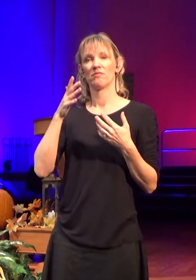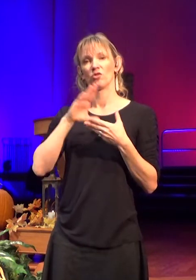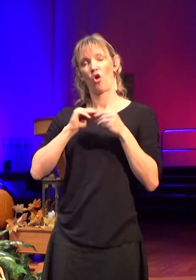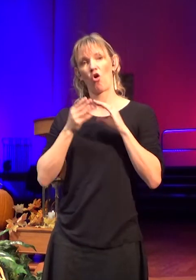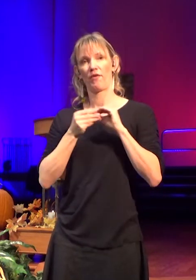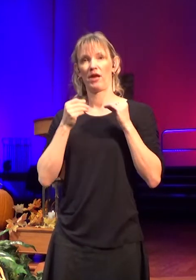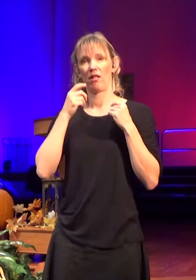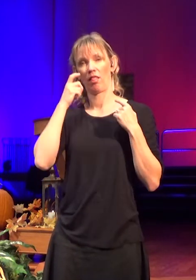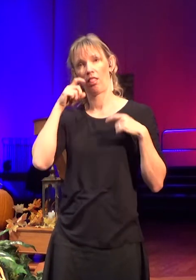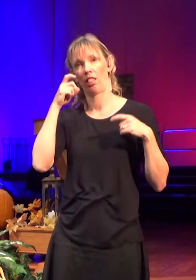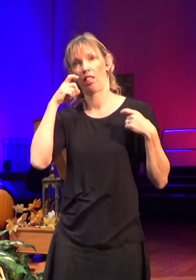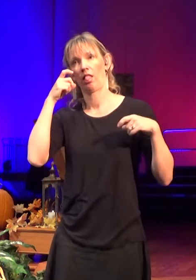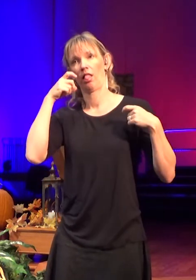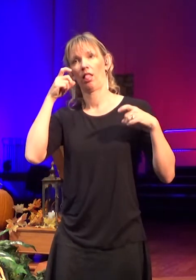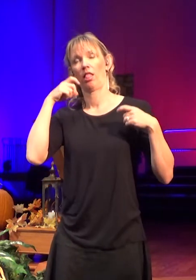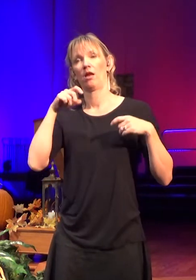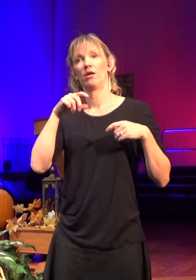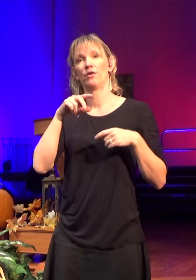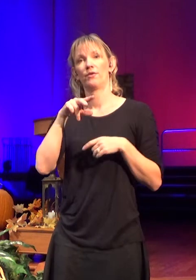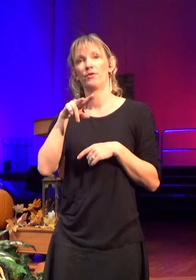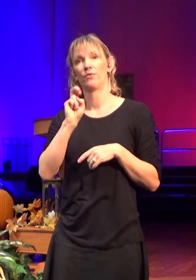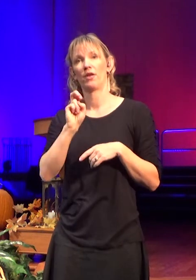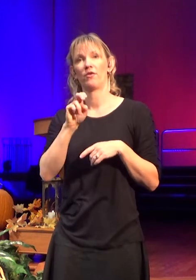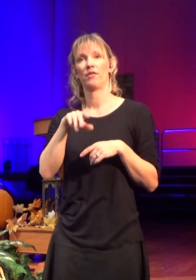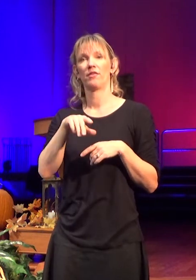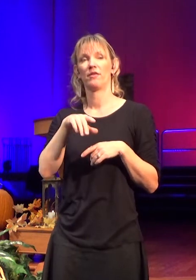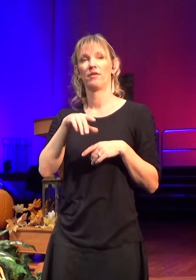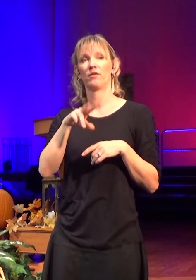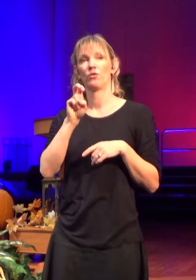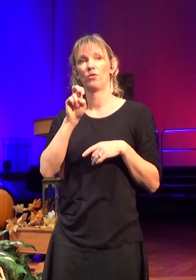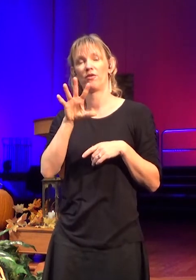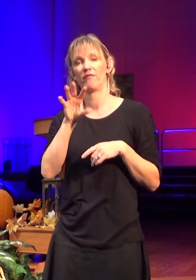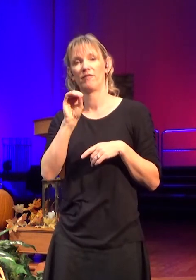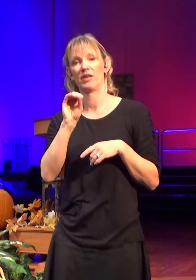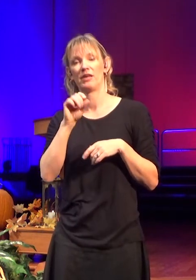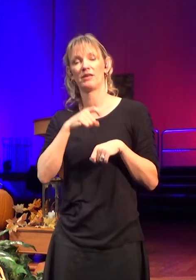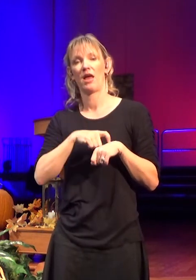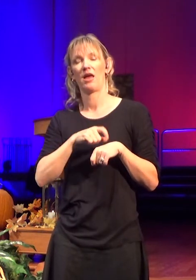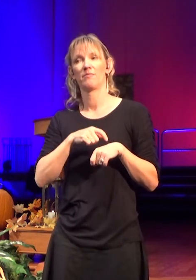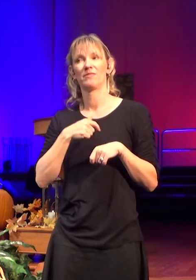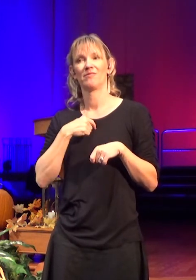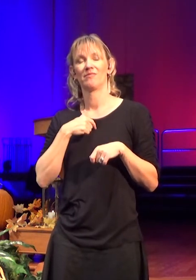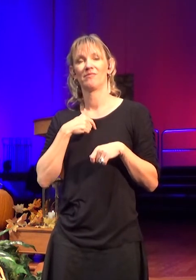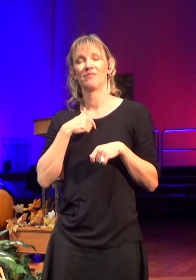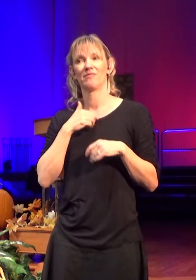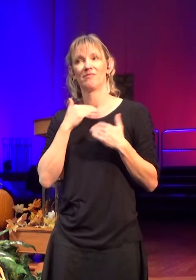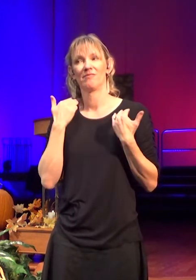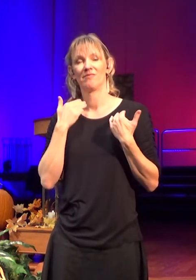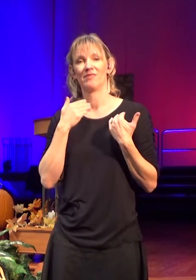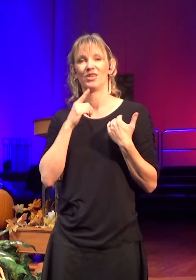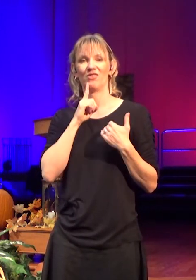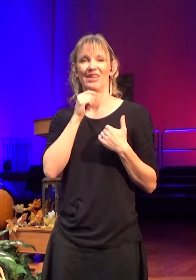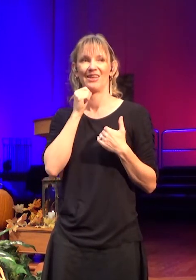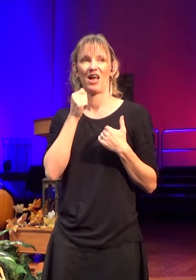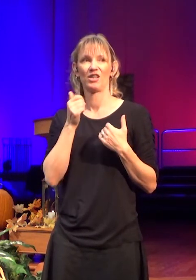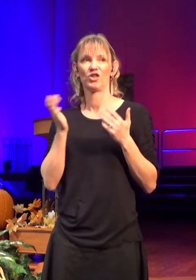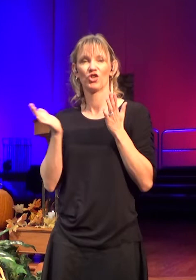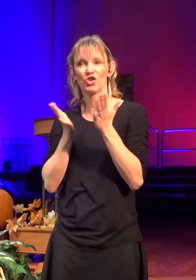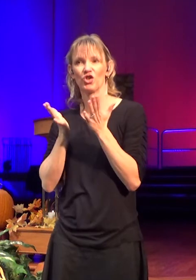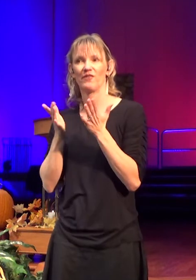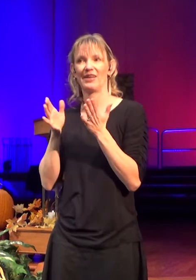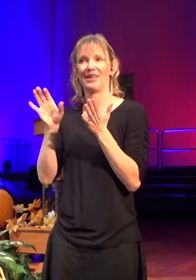someone's sob story for the 100th, 150th, 200th time, right? That I realize I'm